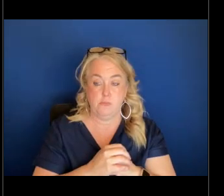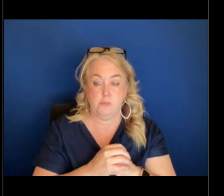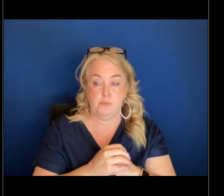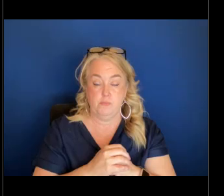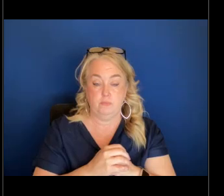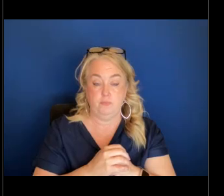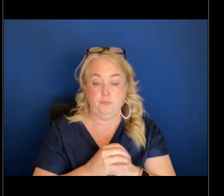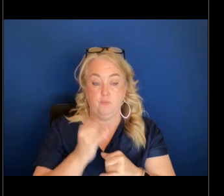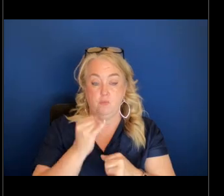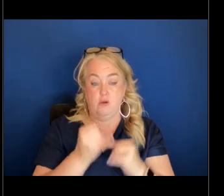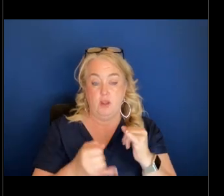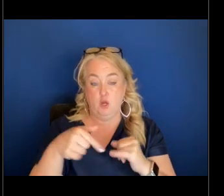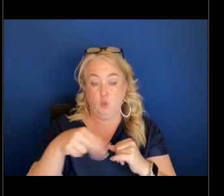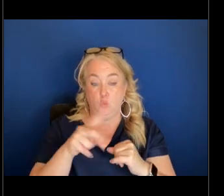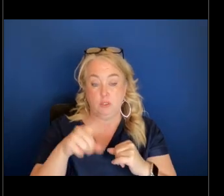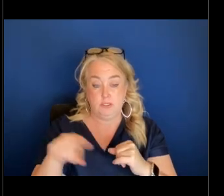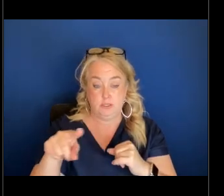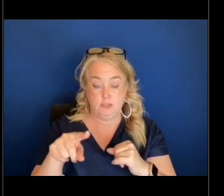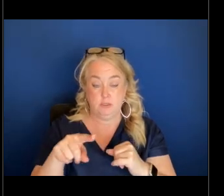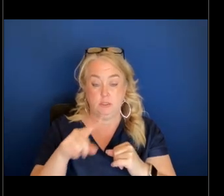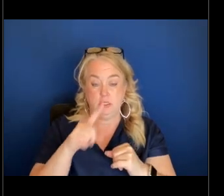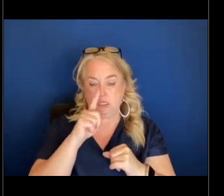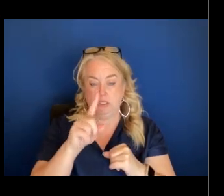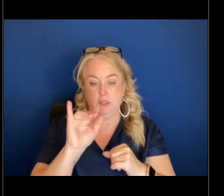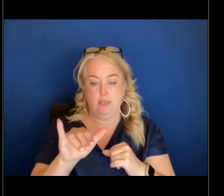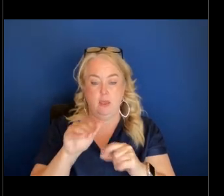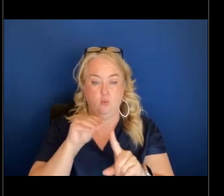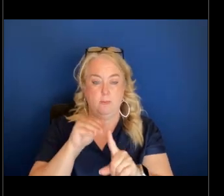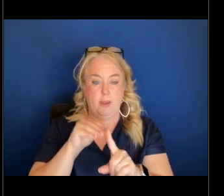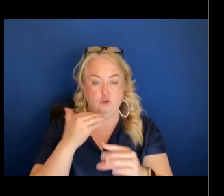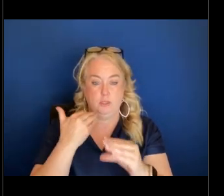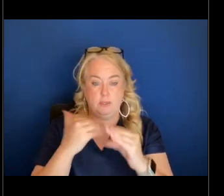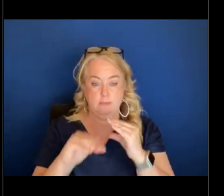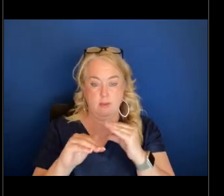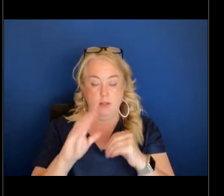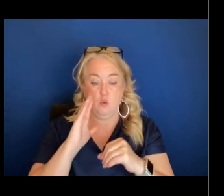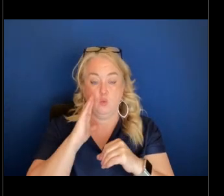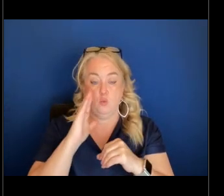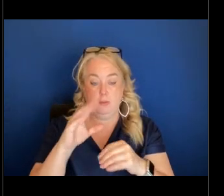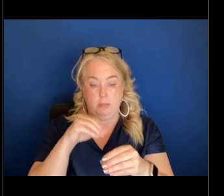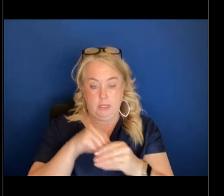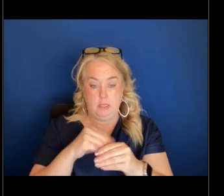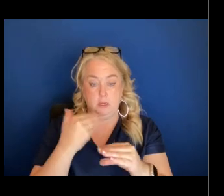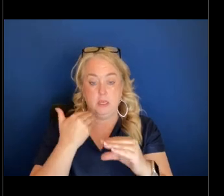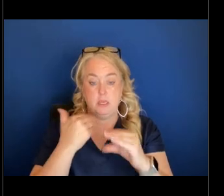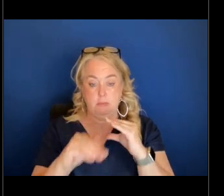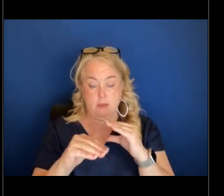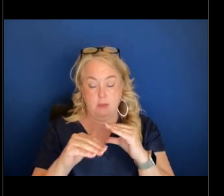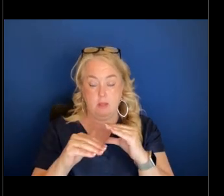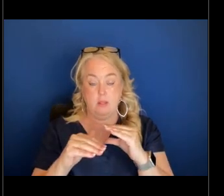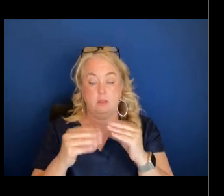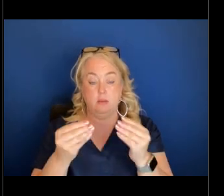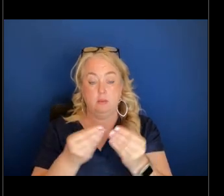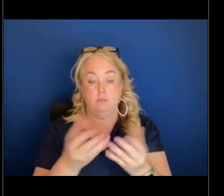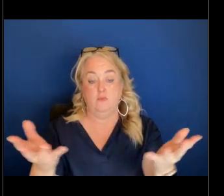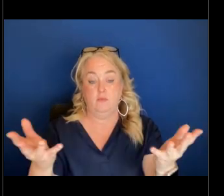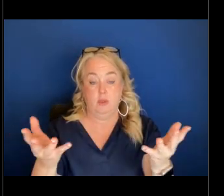The final quiz was in the reminder emails and will be in the email that comes to